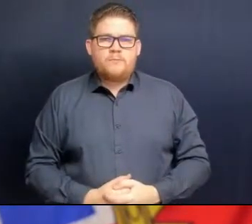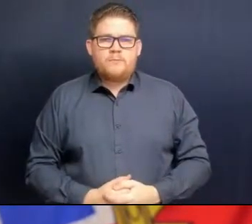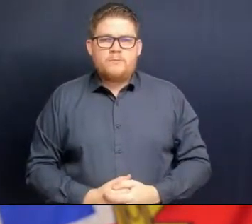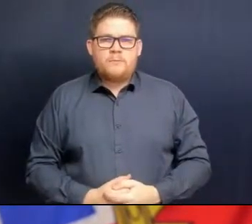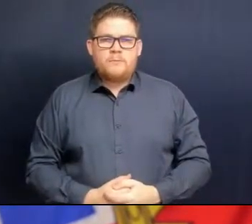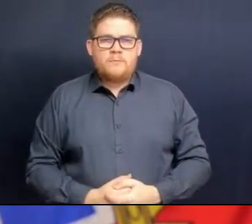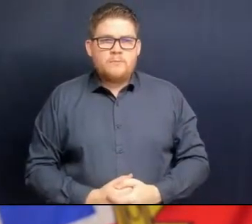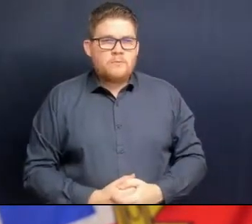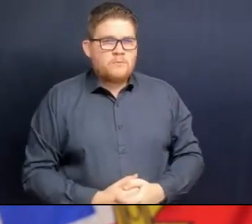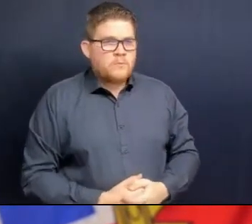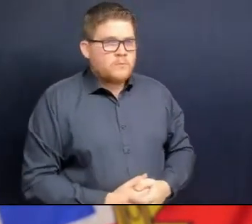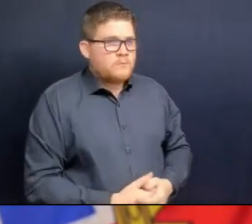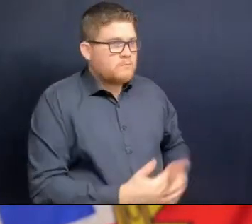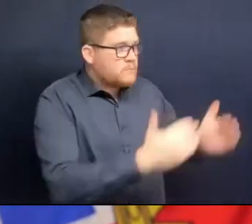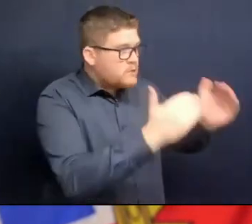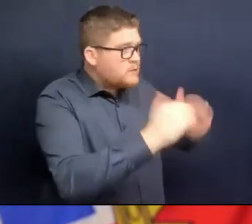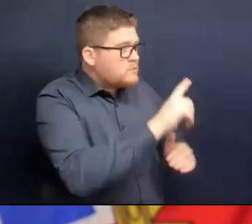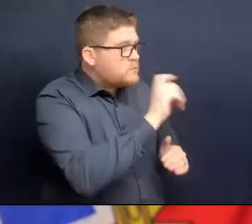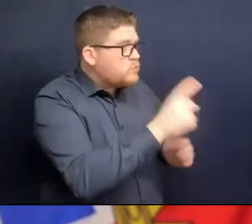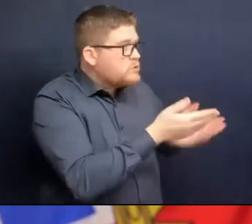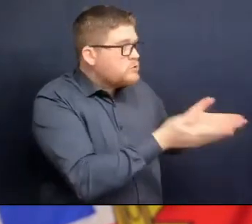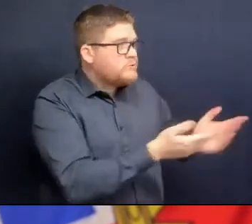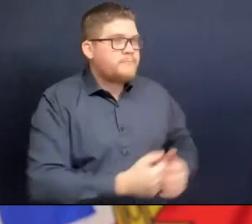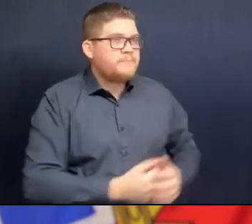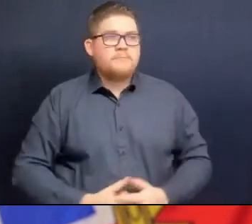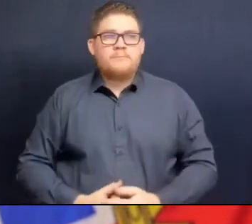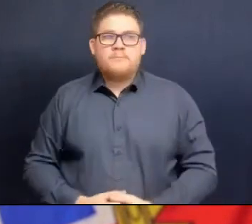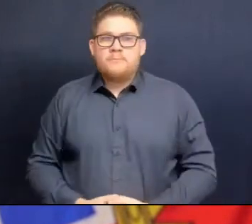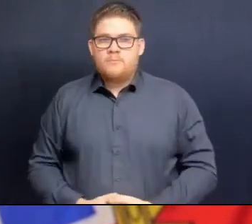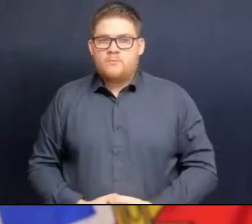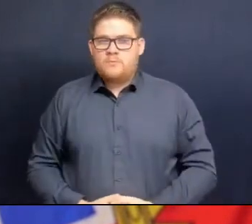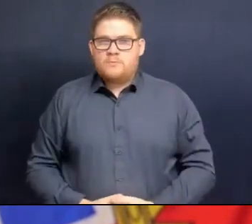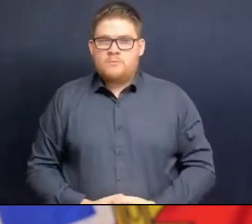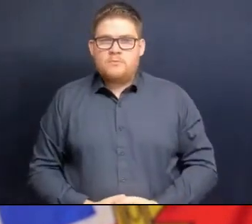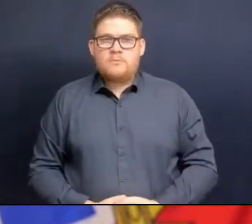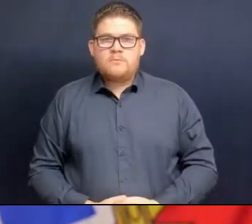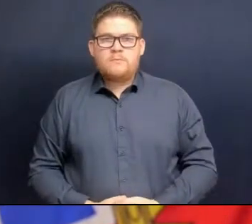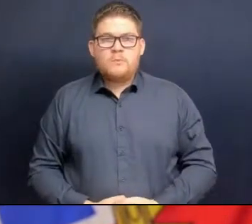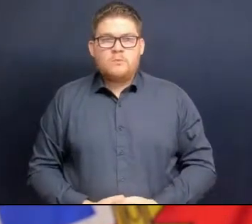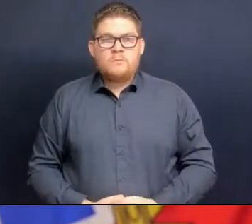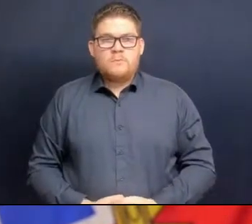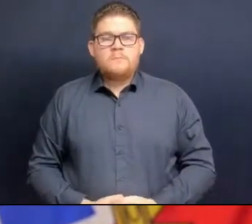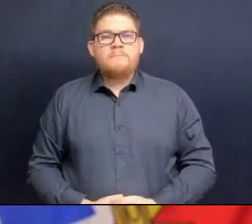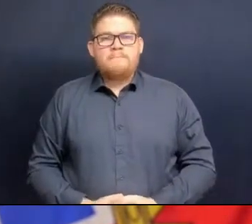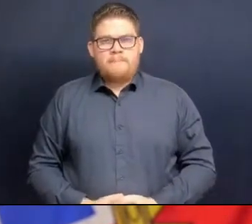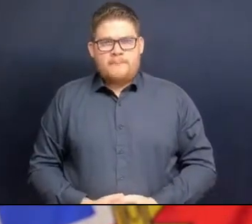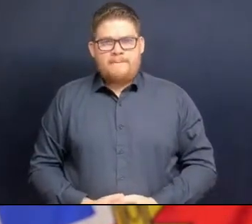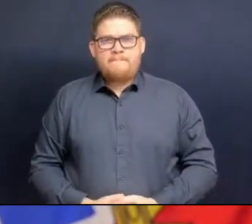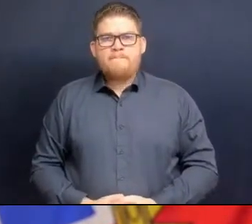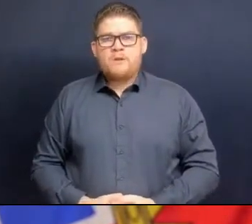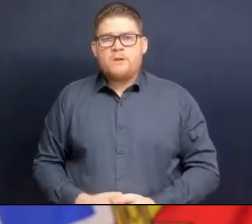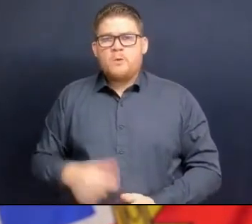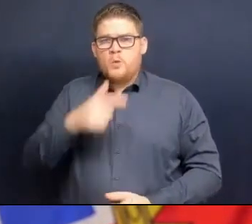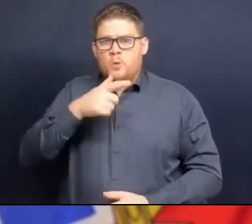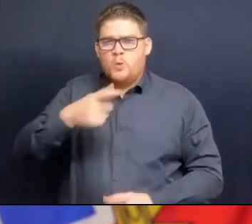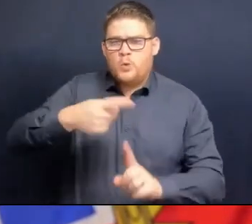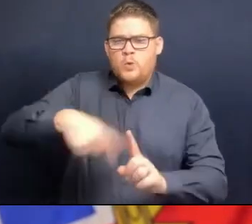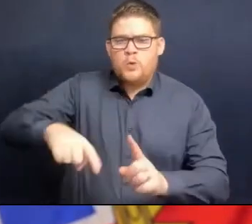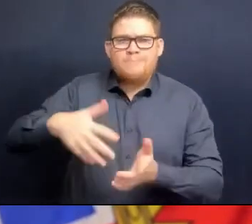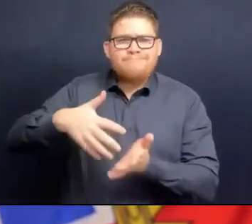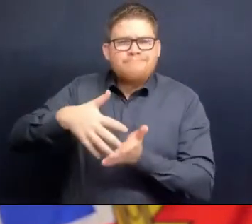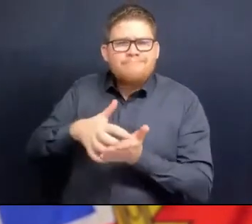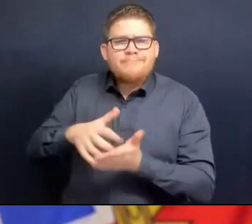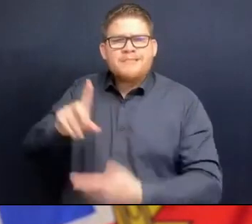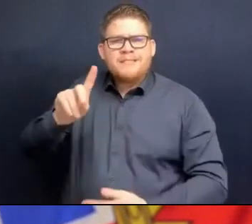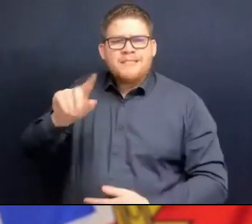Hi there. Thanks so much for taking my question. So given that disabled people are disproportionately